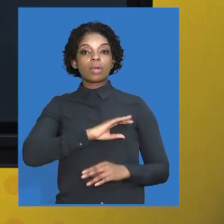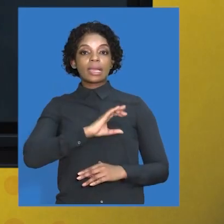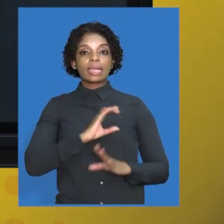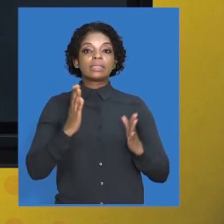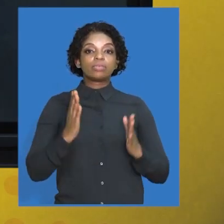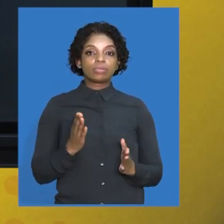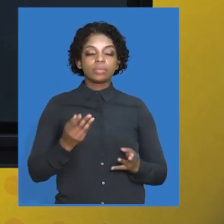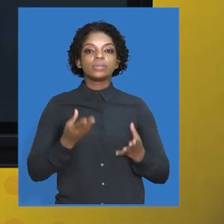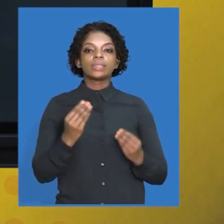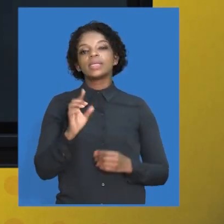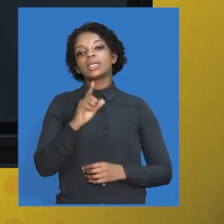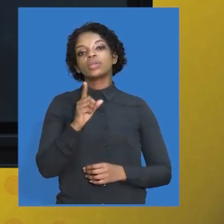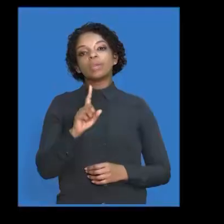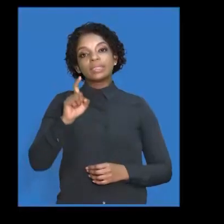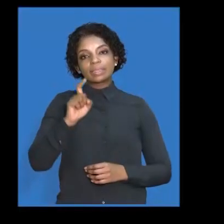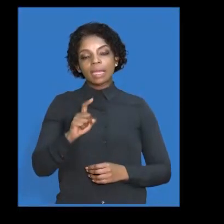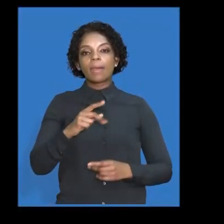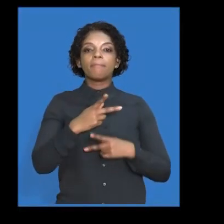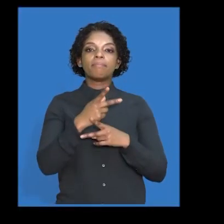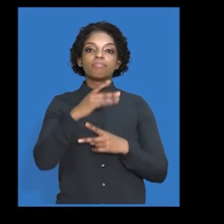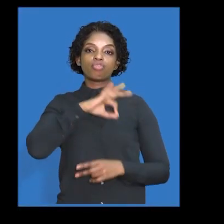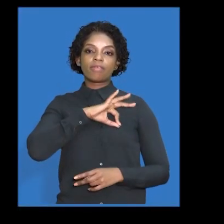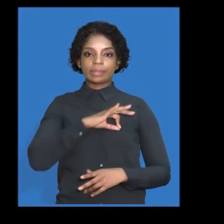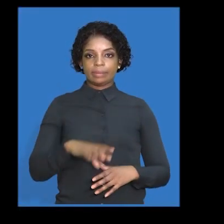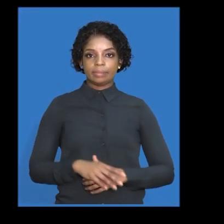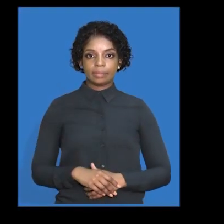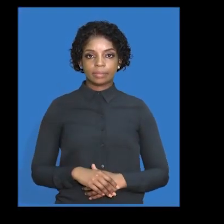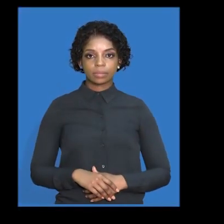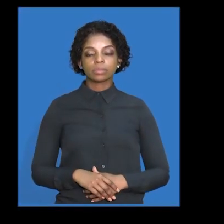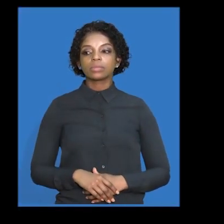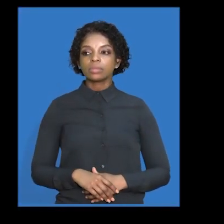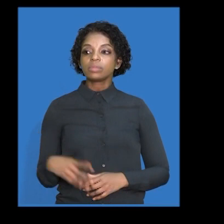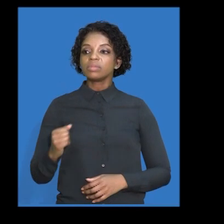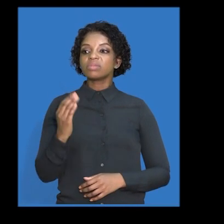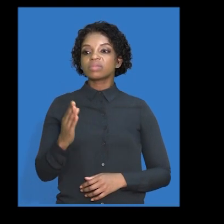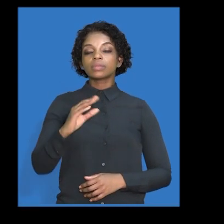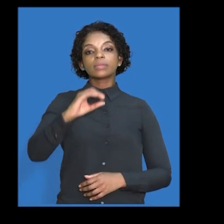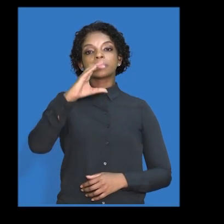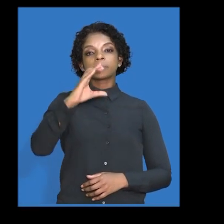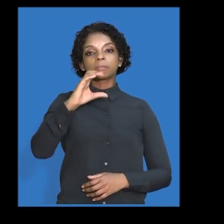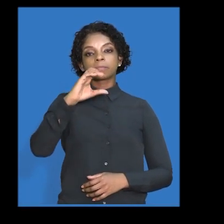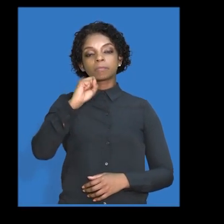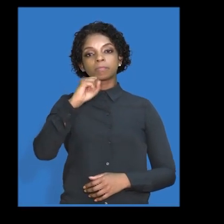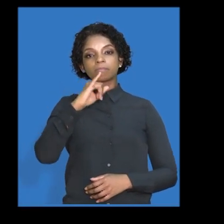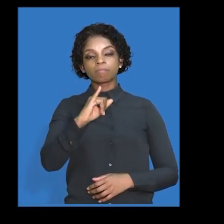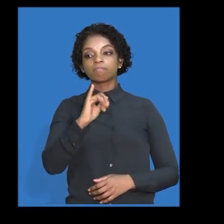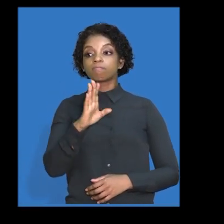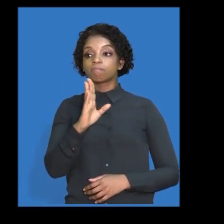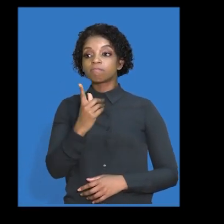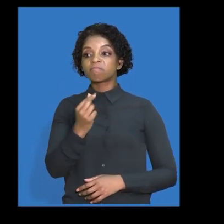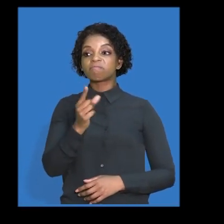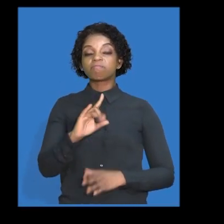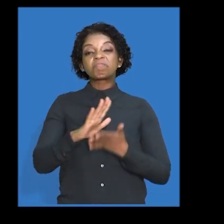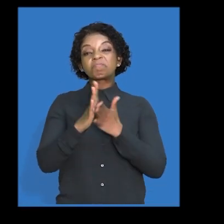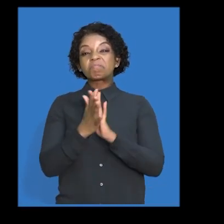lead to more profitability of the business. CSI activities distract the business to focus from its core business